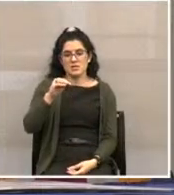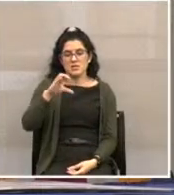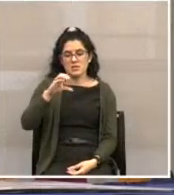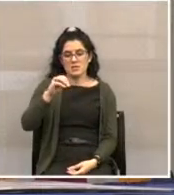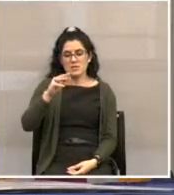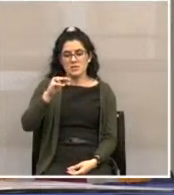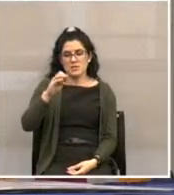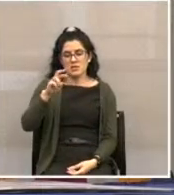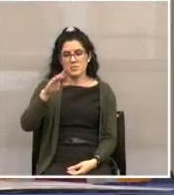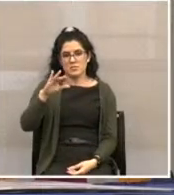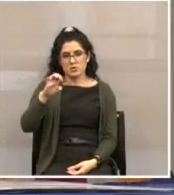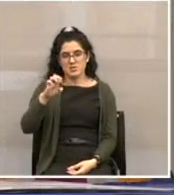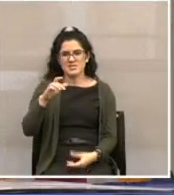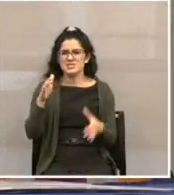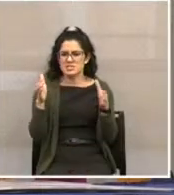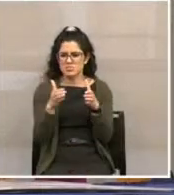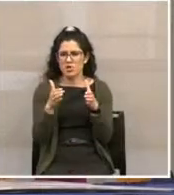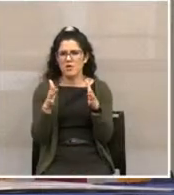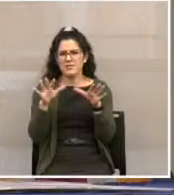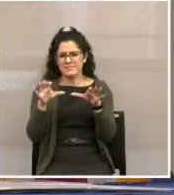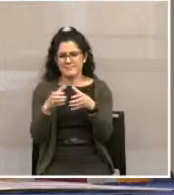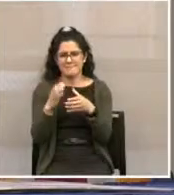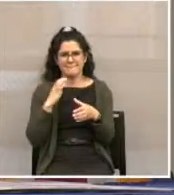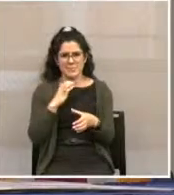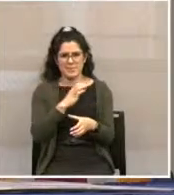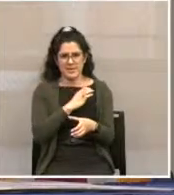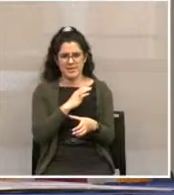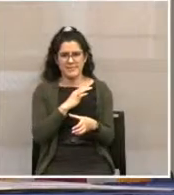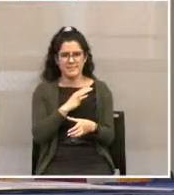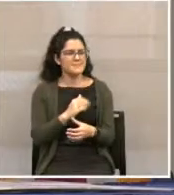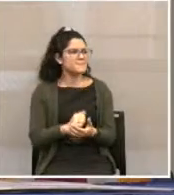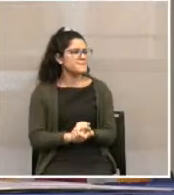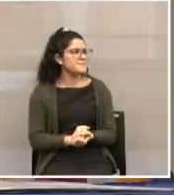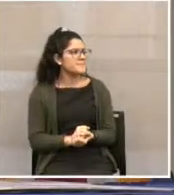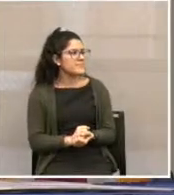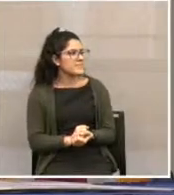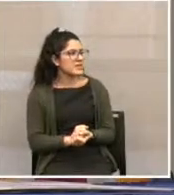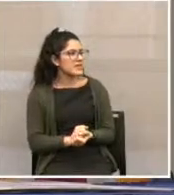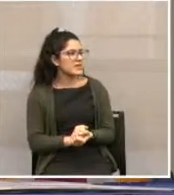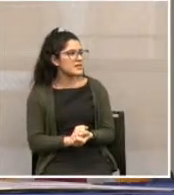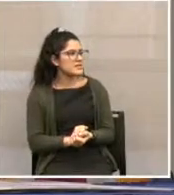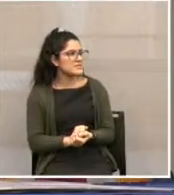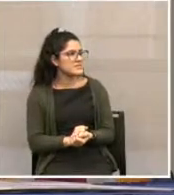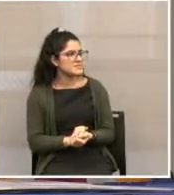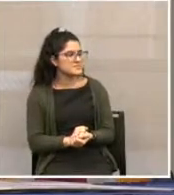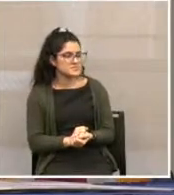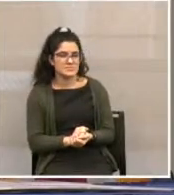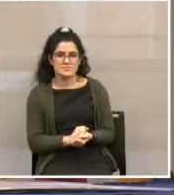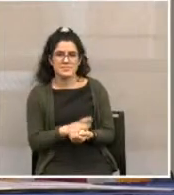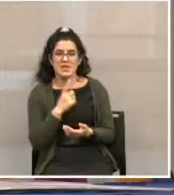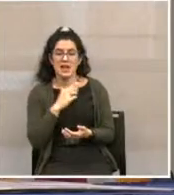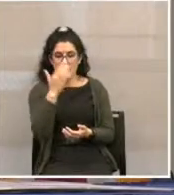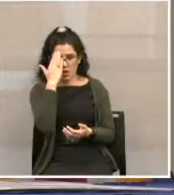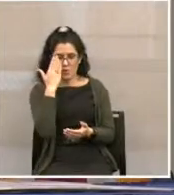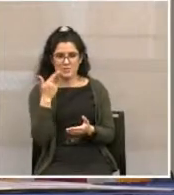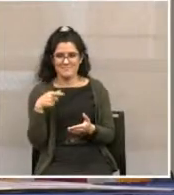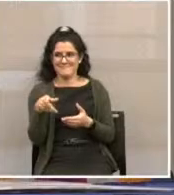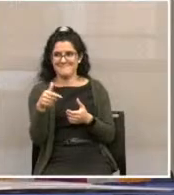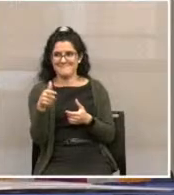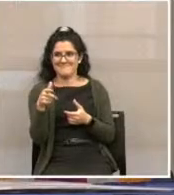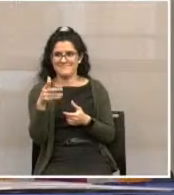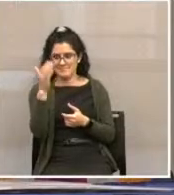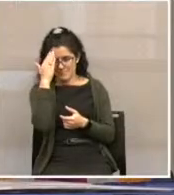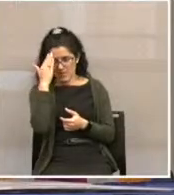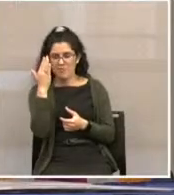in Congress, Mr. Chairman, that I know you're familiar with, but that has jurisdiction over just about everything. And